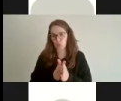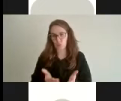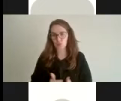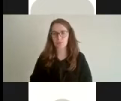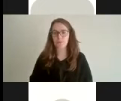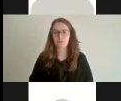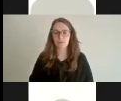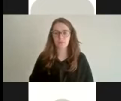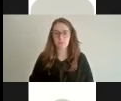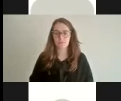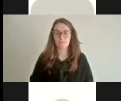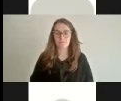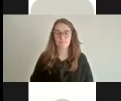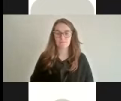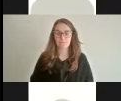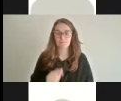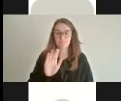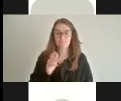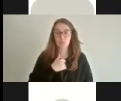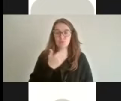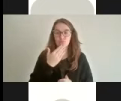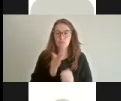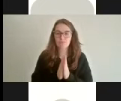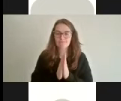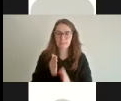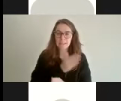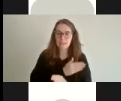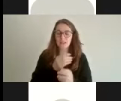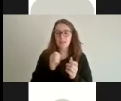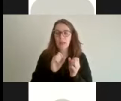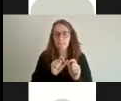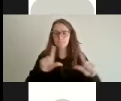I need the former speaker to stop sharing, otherwise I can't share.